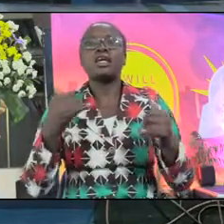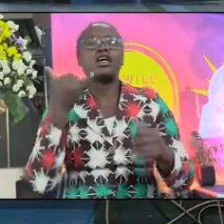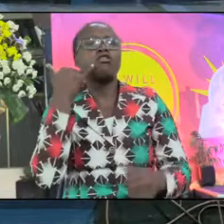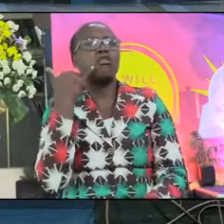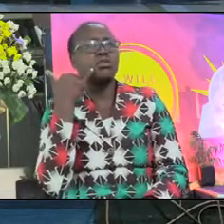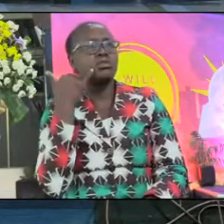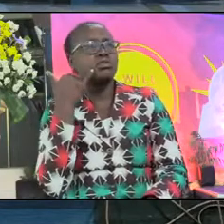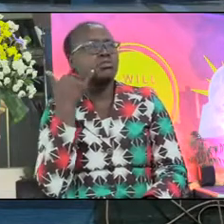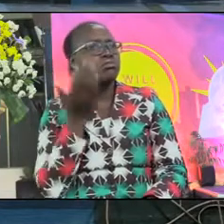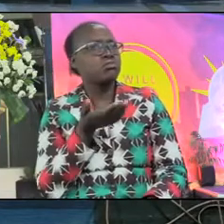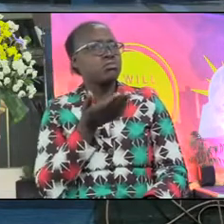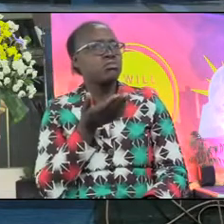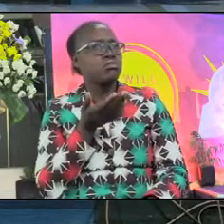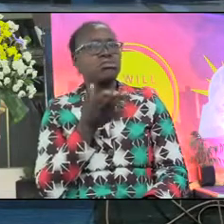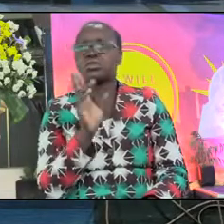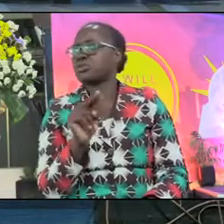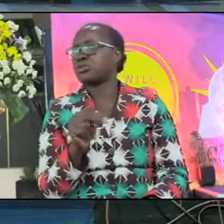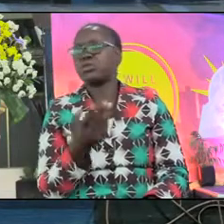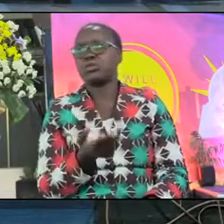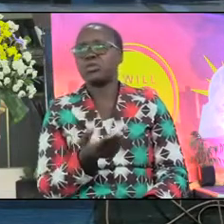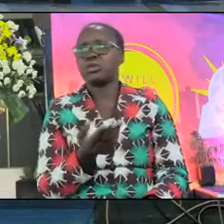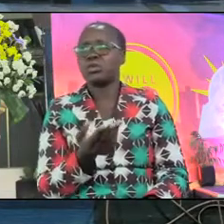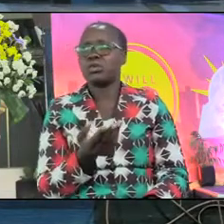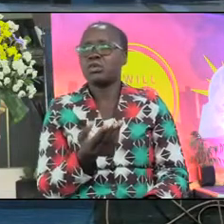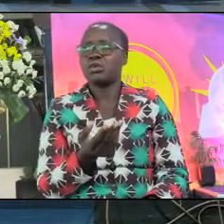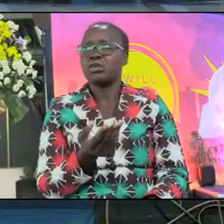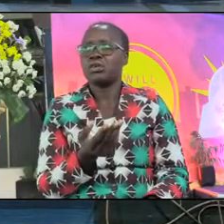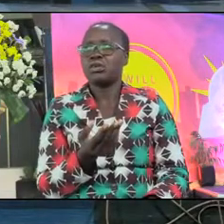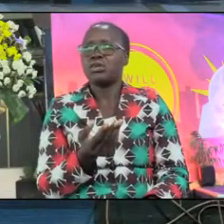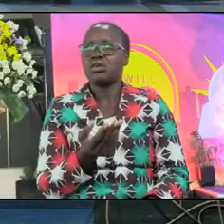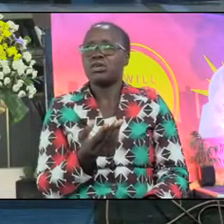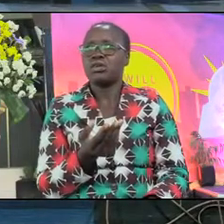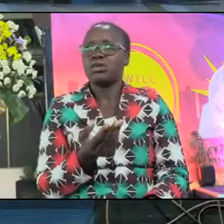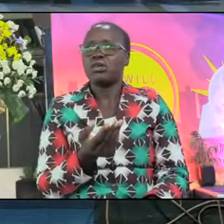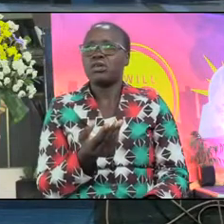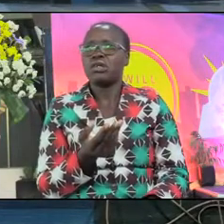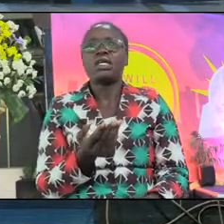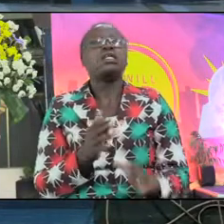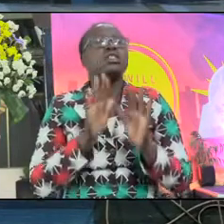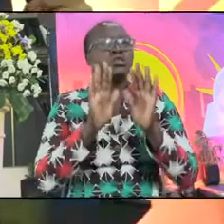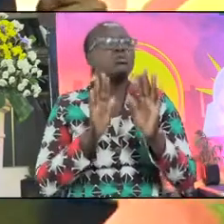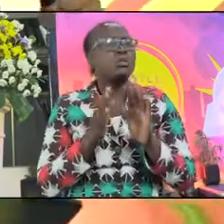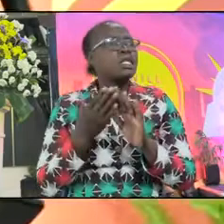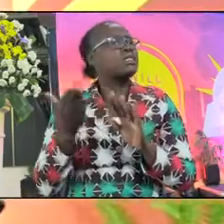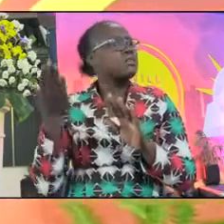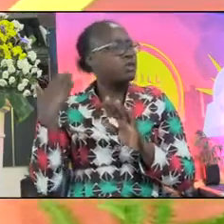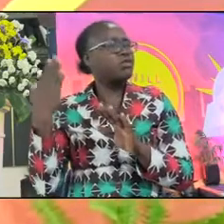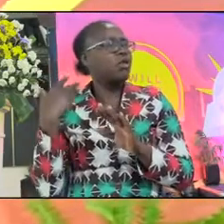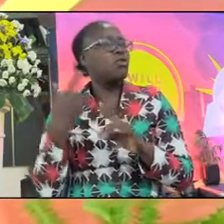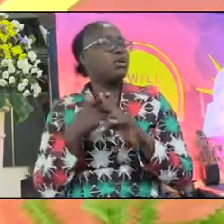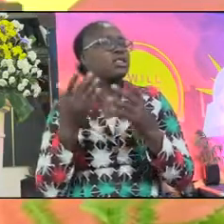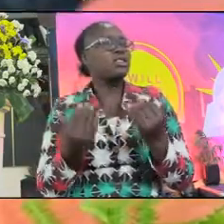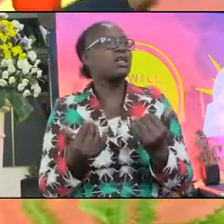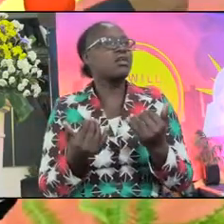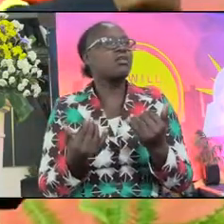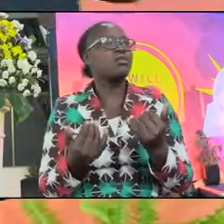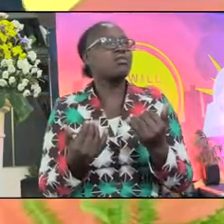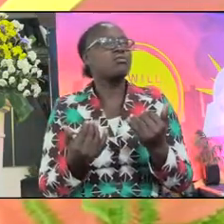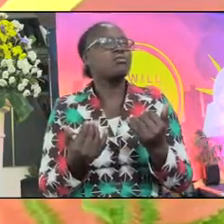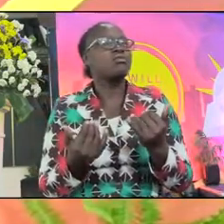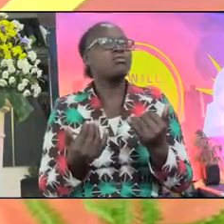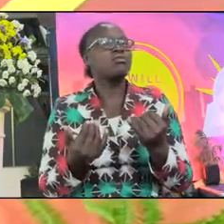Not necessarily. Hello? Isn't that right? It was necessary back